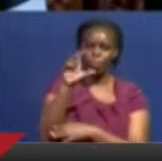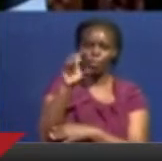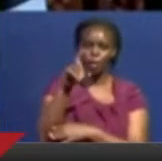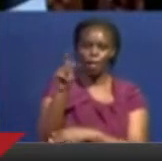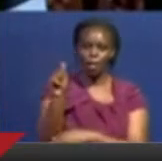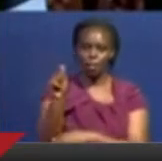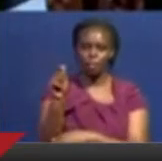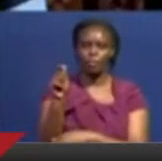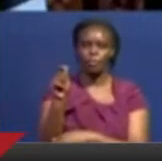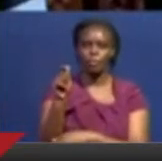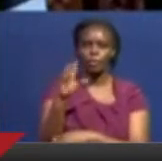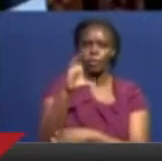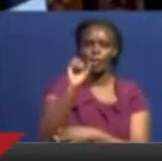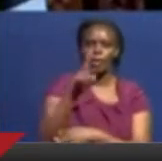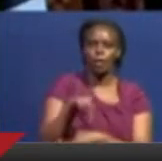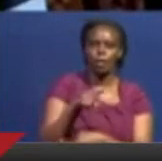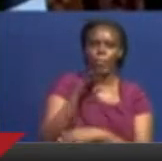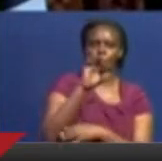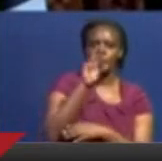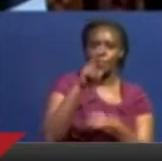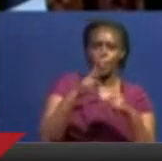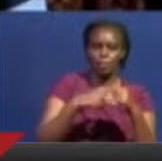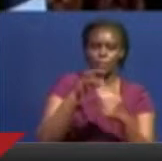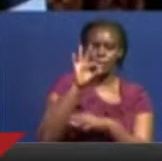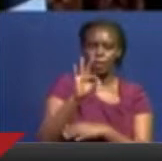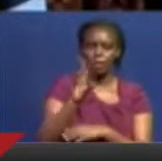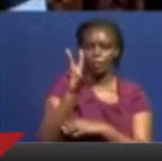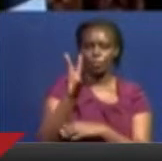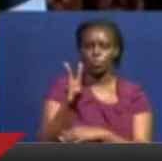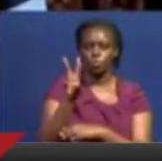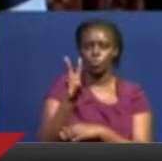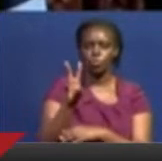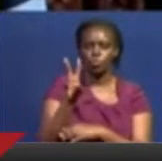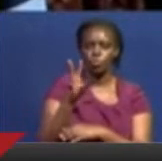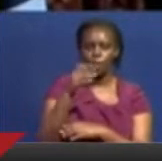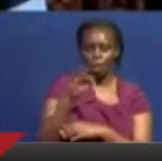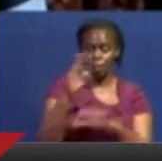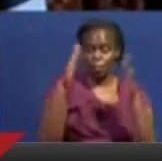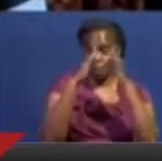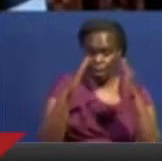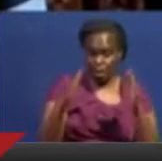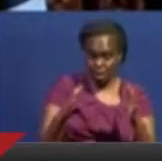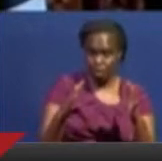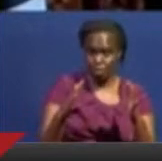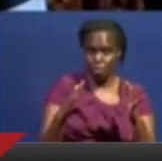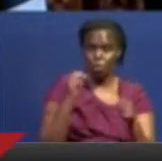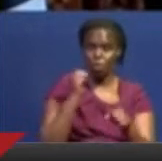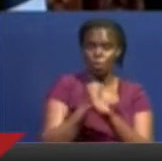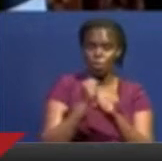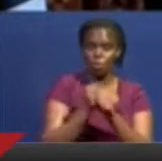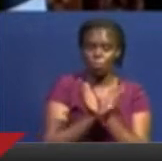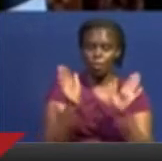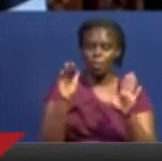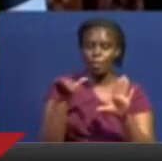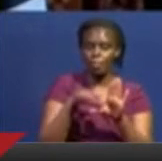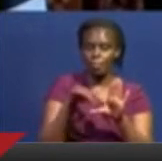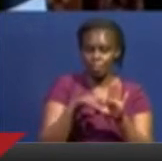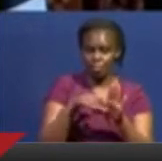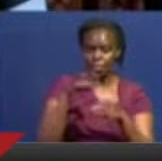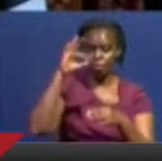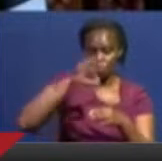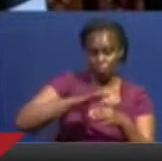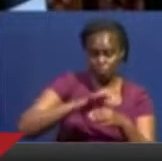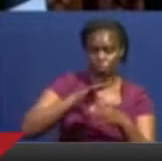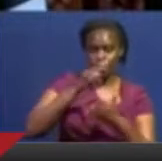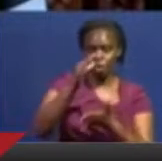Act, Cap 7F. 2. Whether the House shall conduct public participation in voting